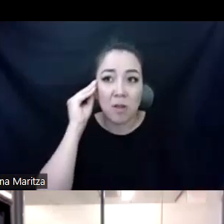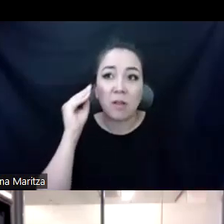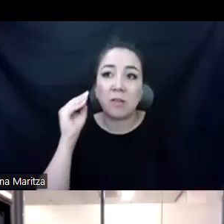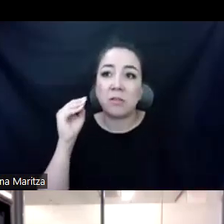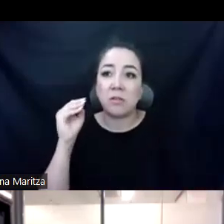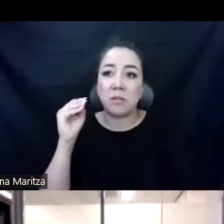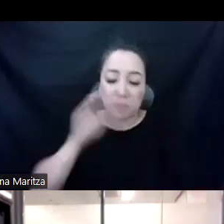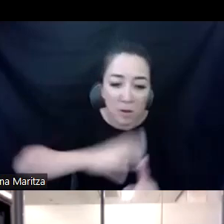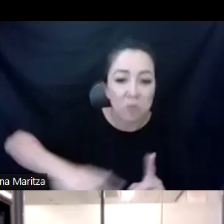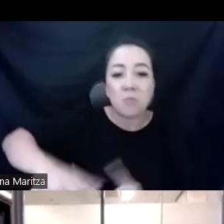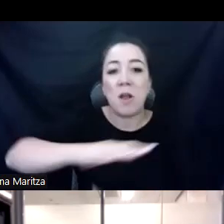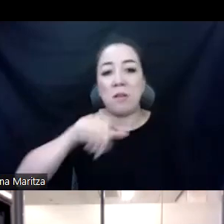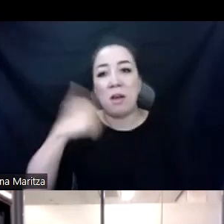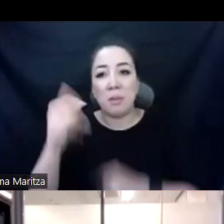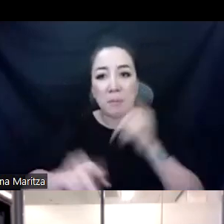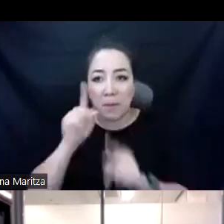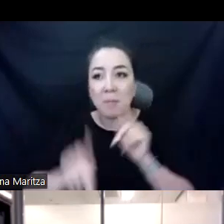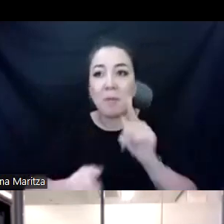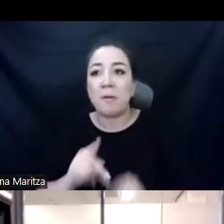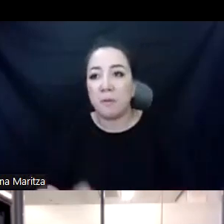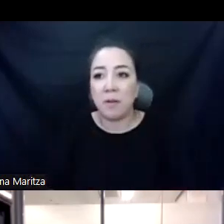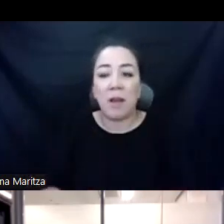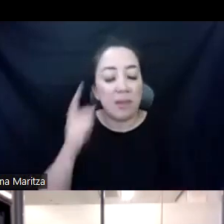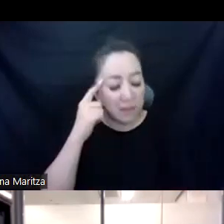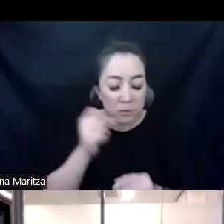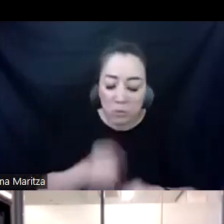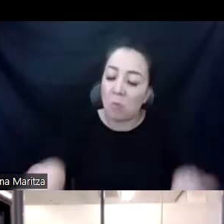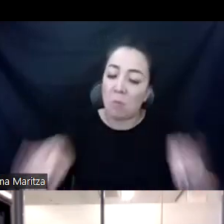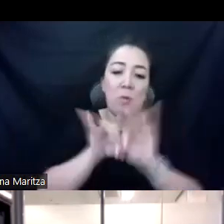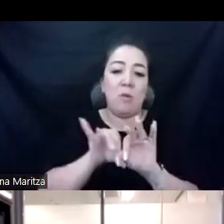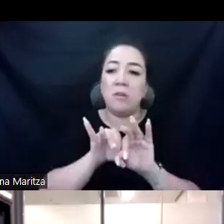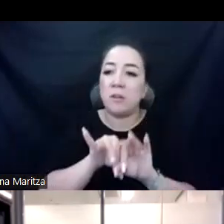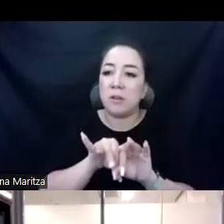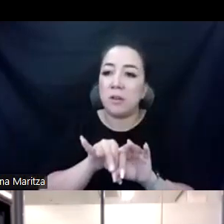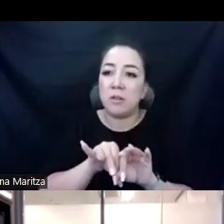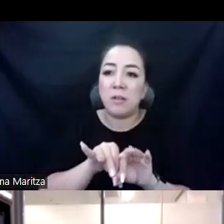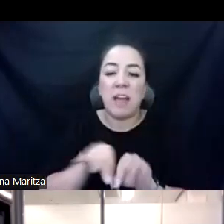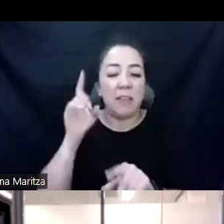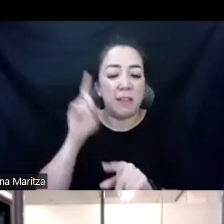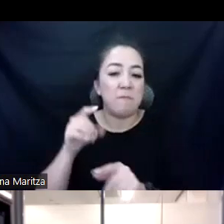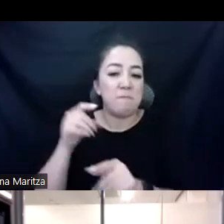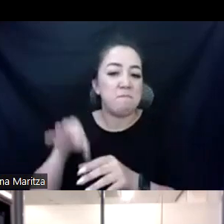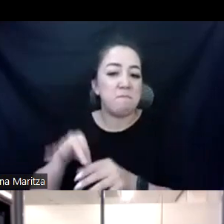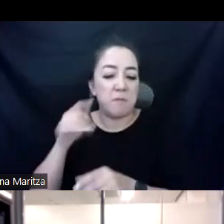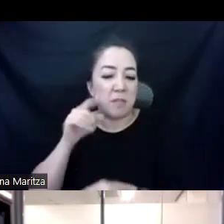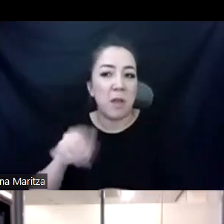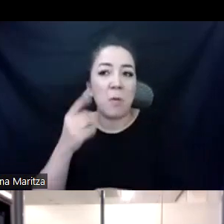be around other people. And that's so important. So I kind of lean towards that one, but they're